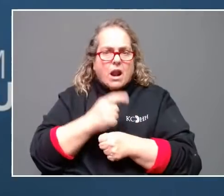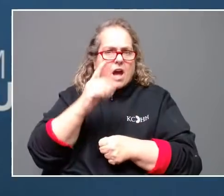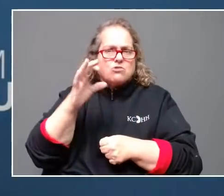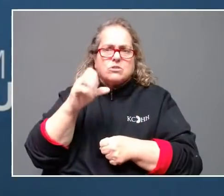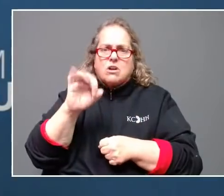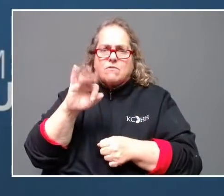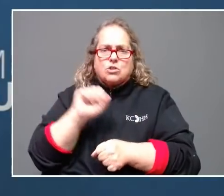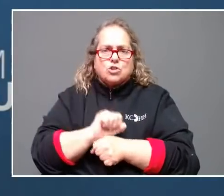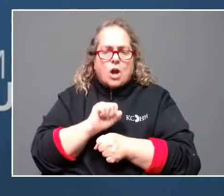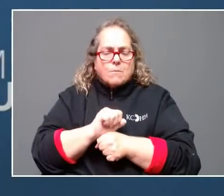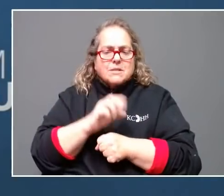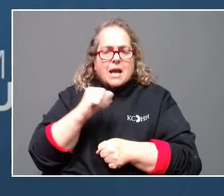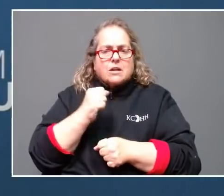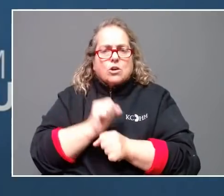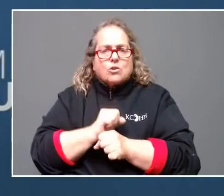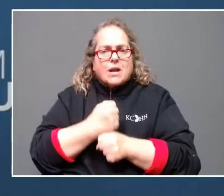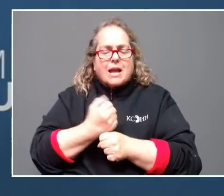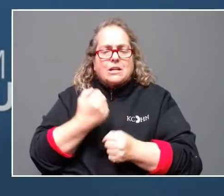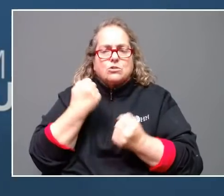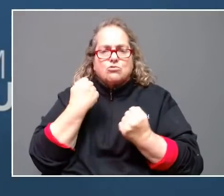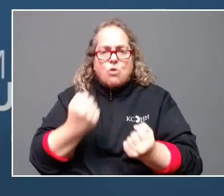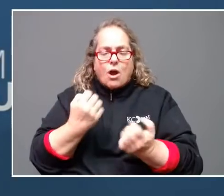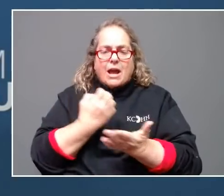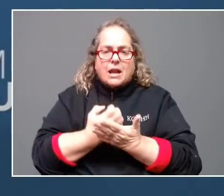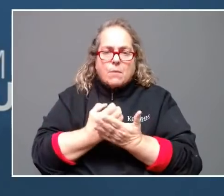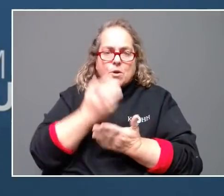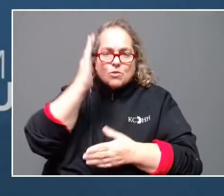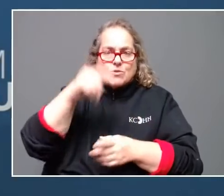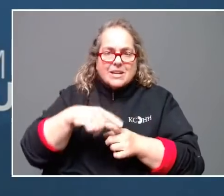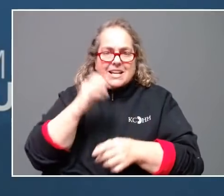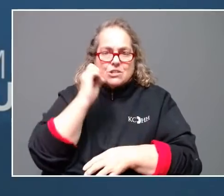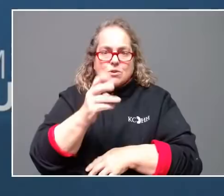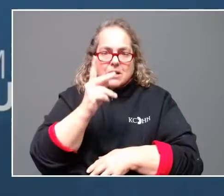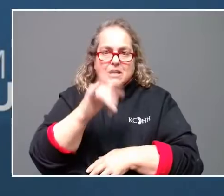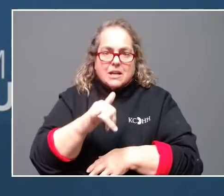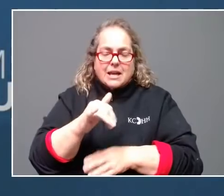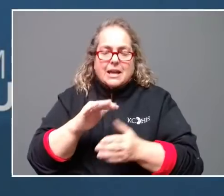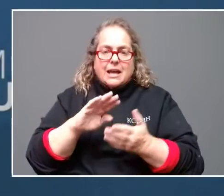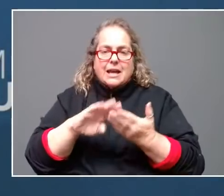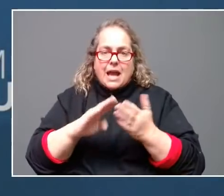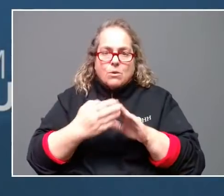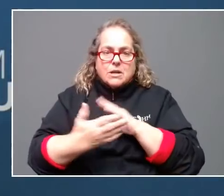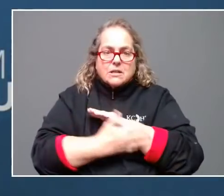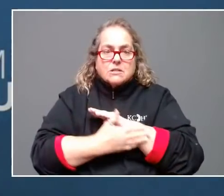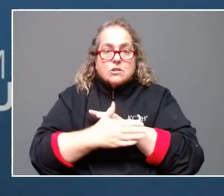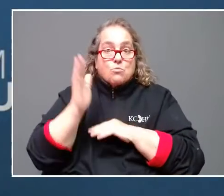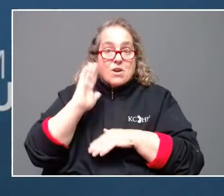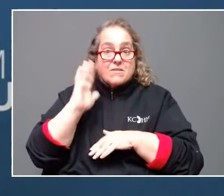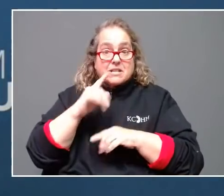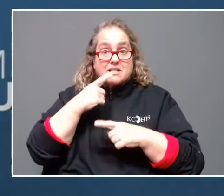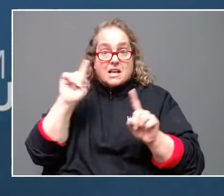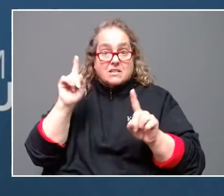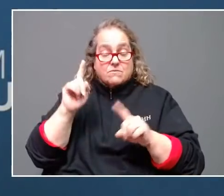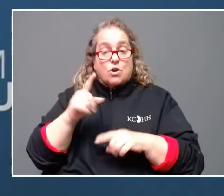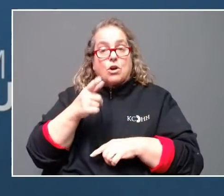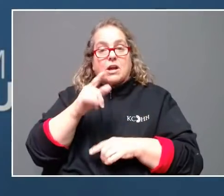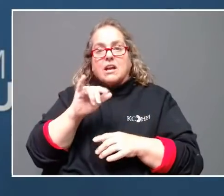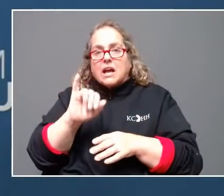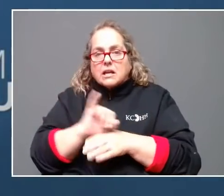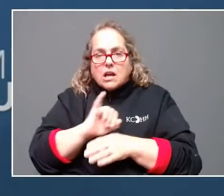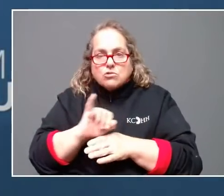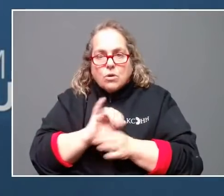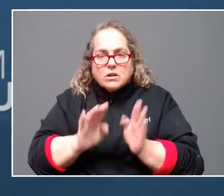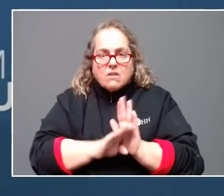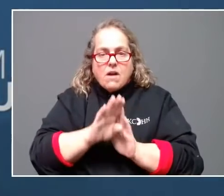economic future in eastern Kentucky counties. Previous successful grant applications include industrial development, workforce